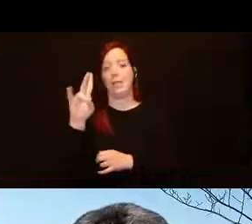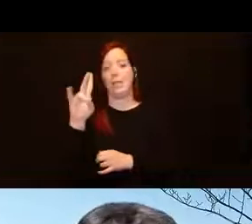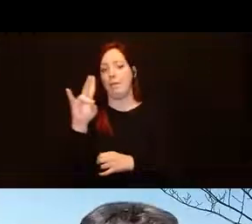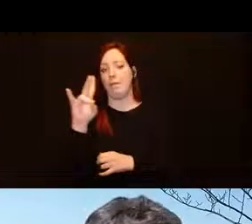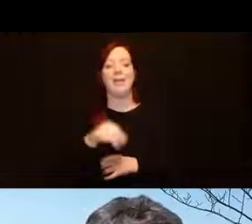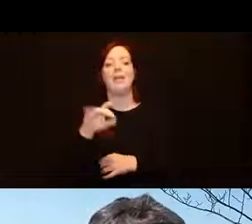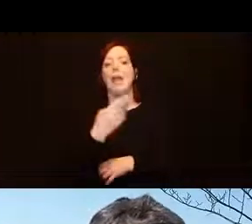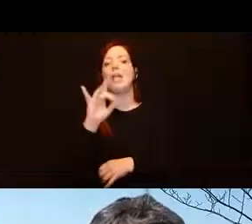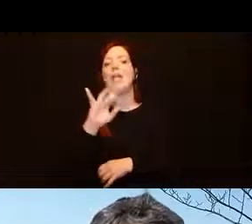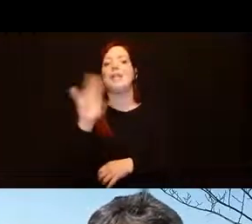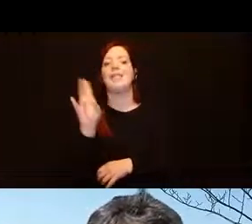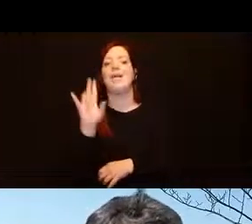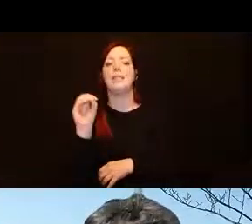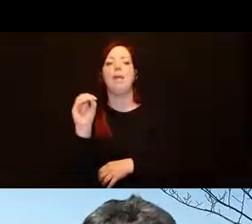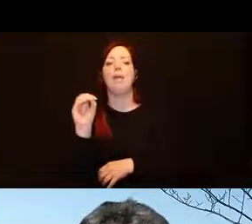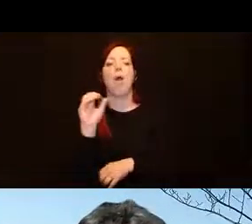this EN